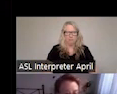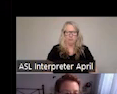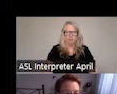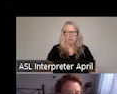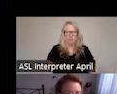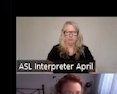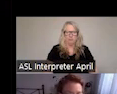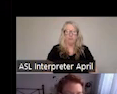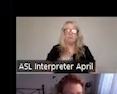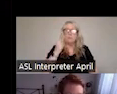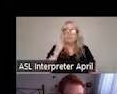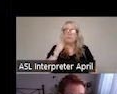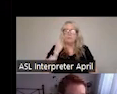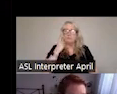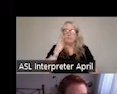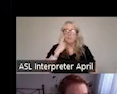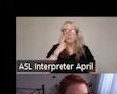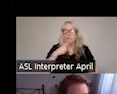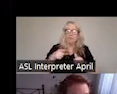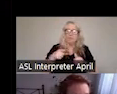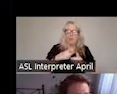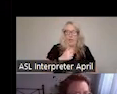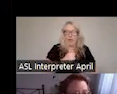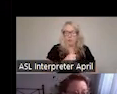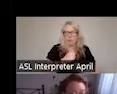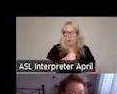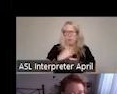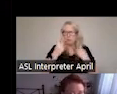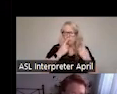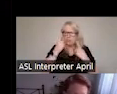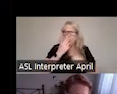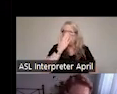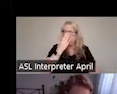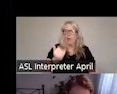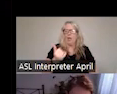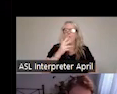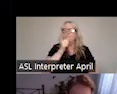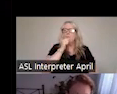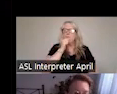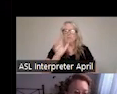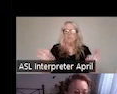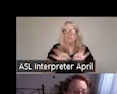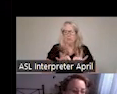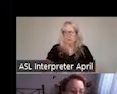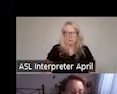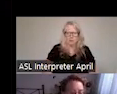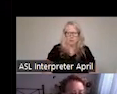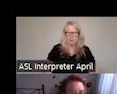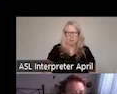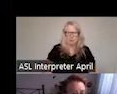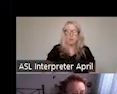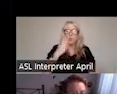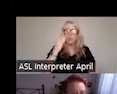I think it's helpful to start with thinking about why privacy matters, and particularly why